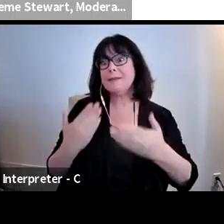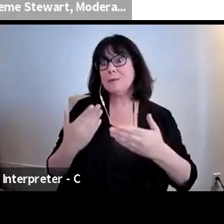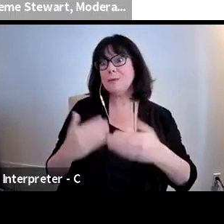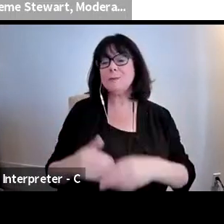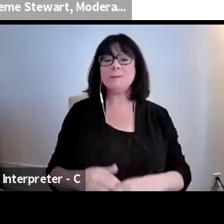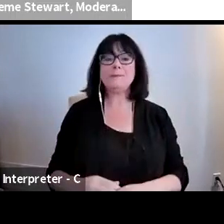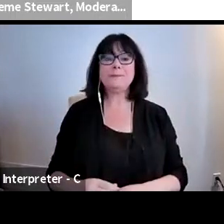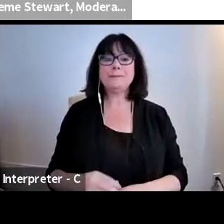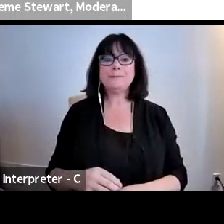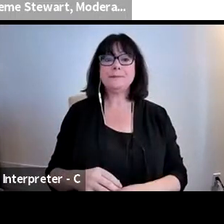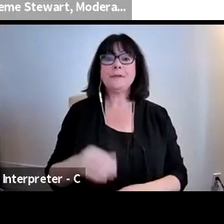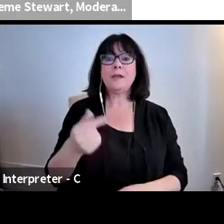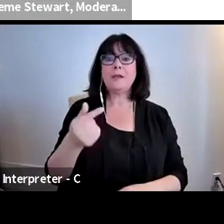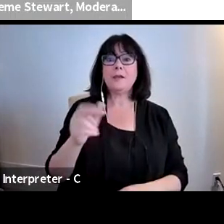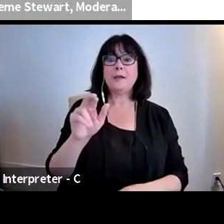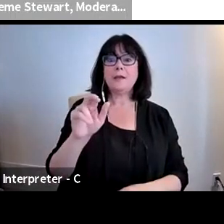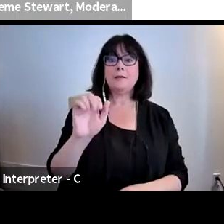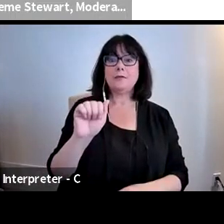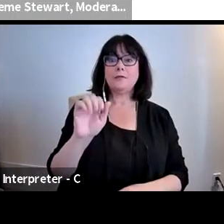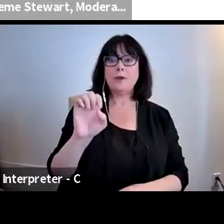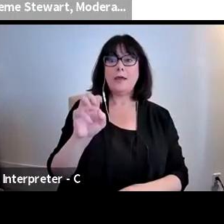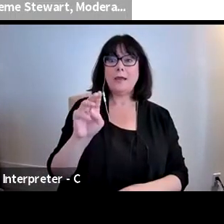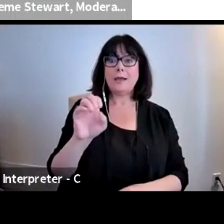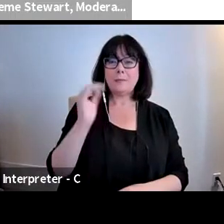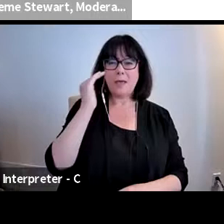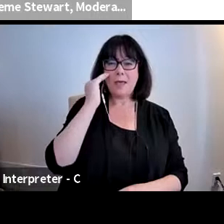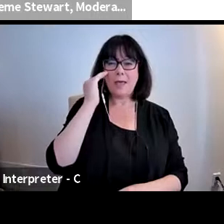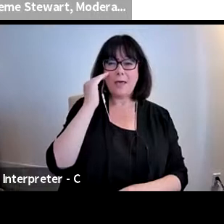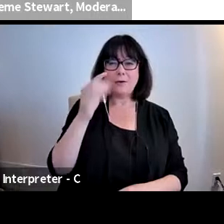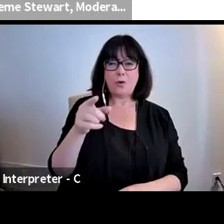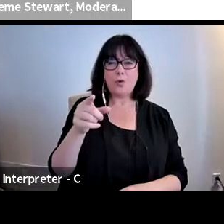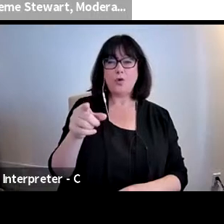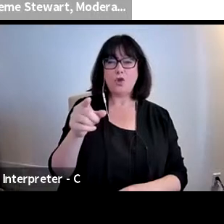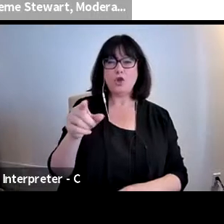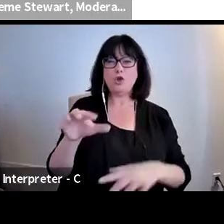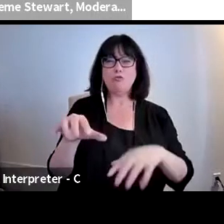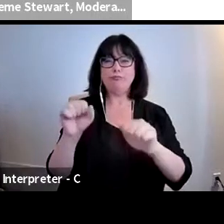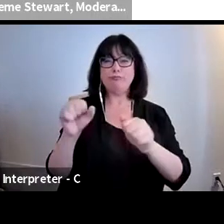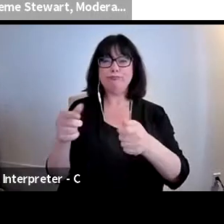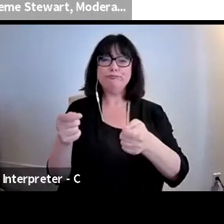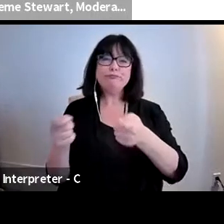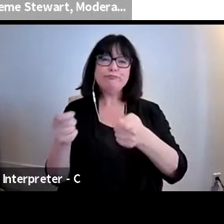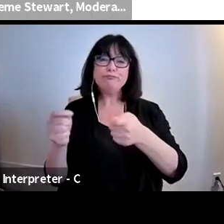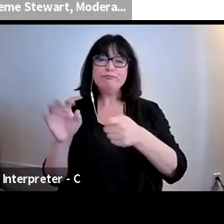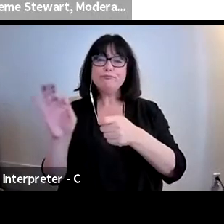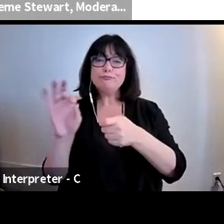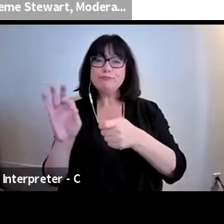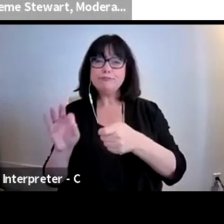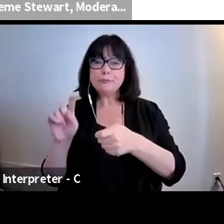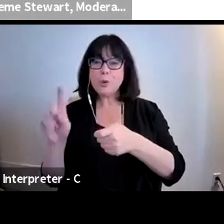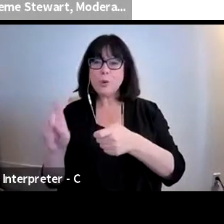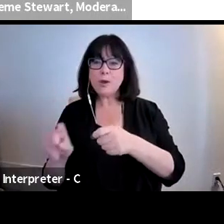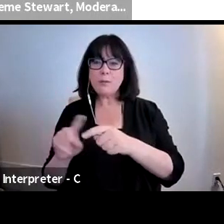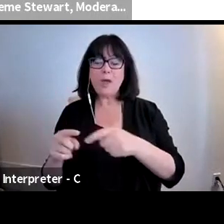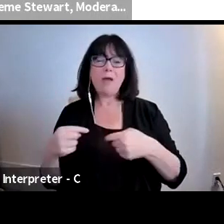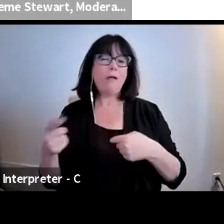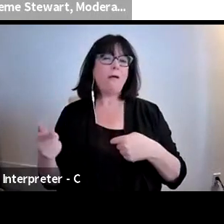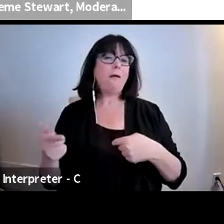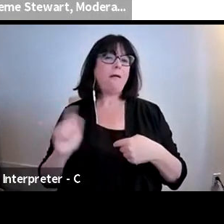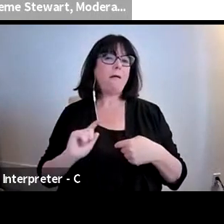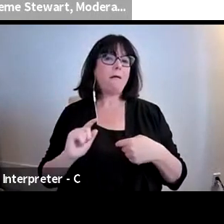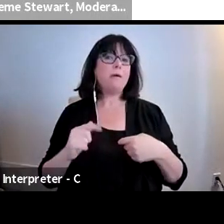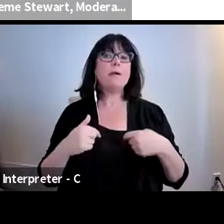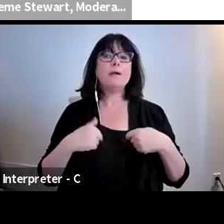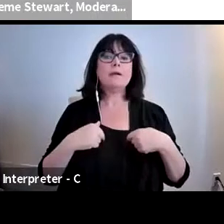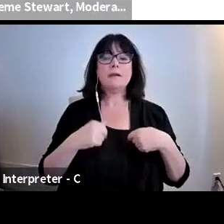Graham, I know that you're the moderator, but I'm going to take a little bit of license here because I've been tracking some of the questions, and I wanted to see if I